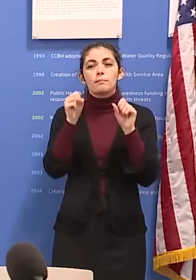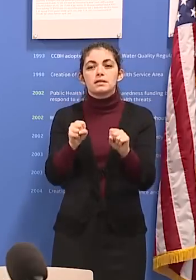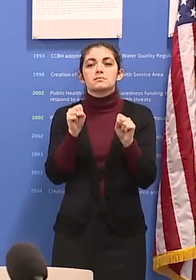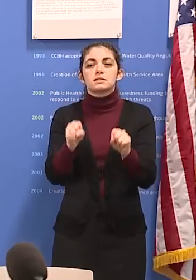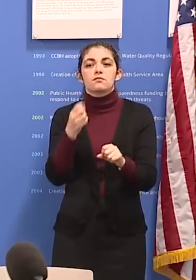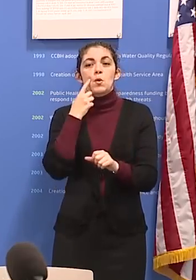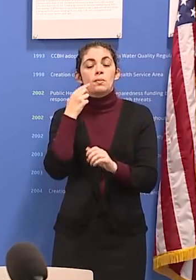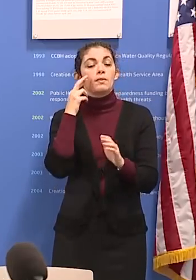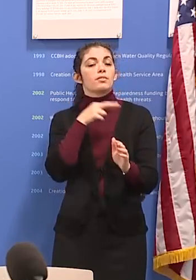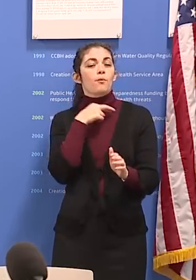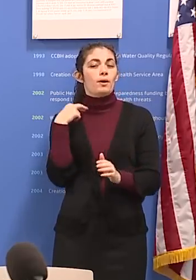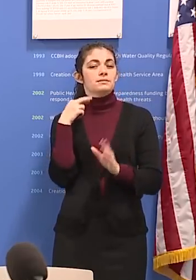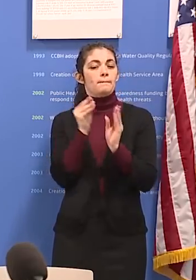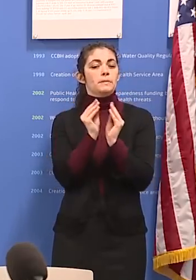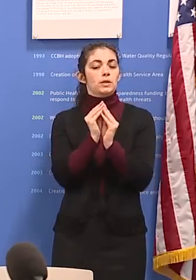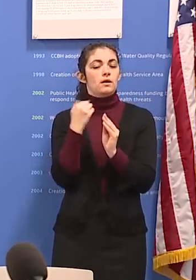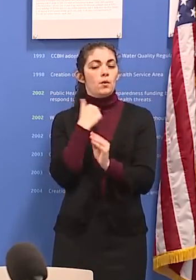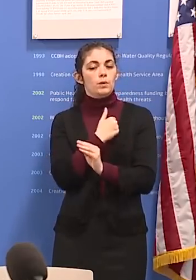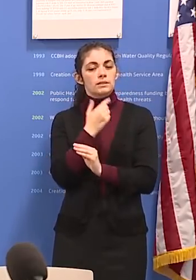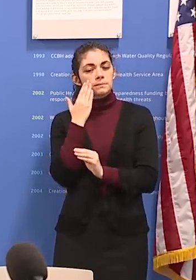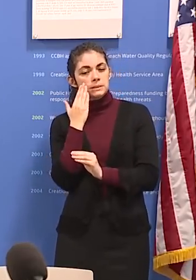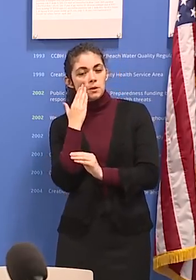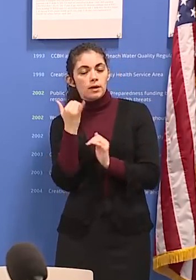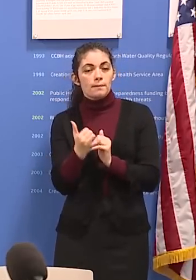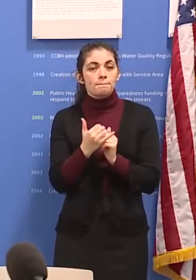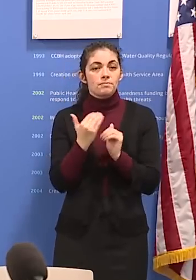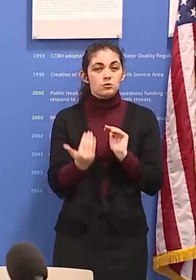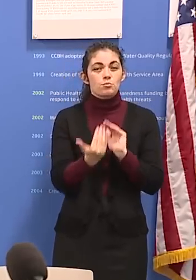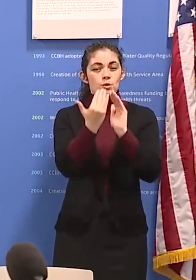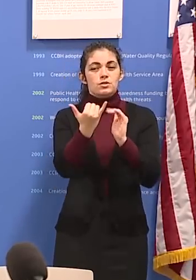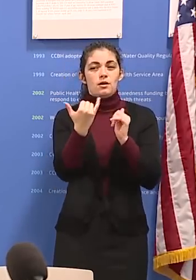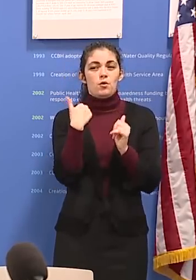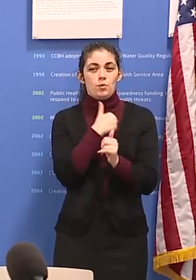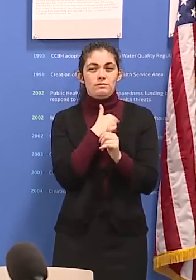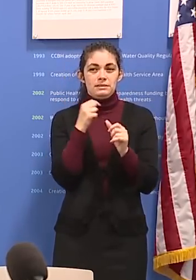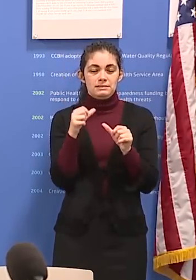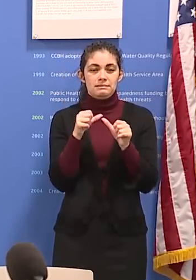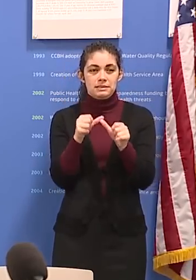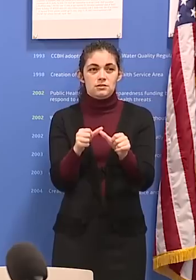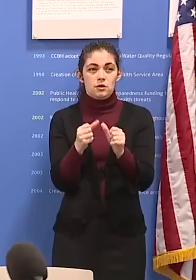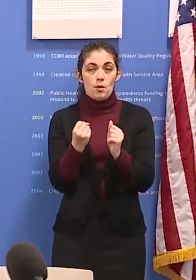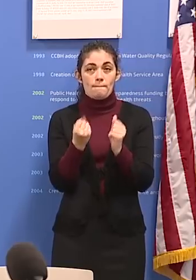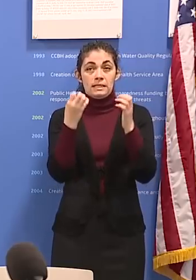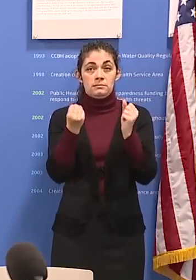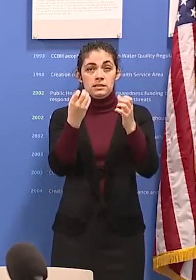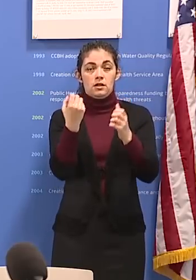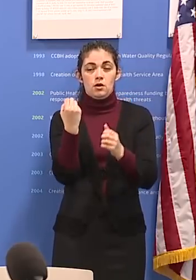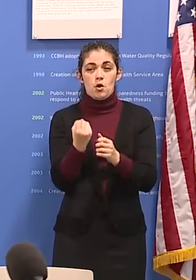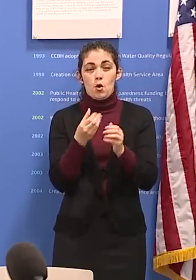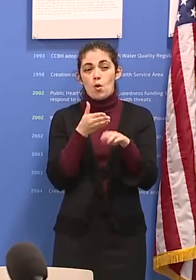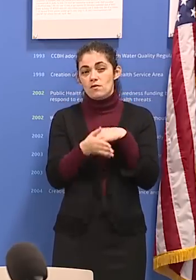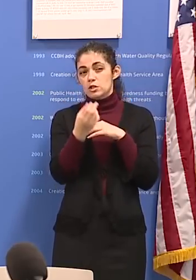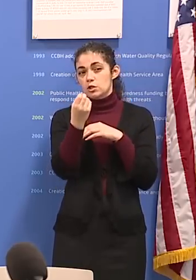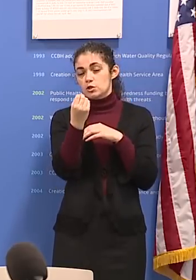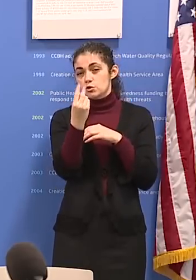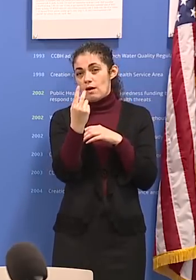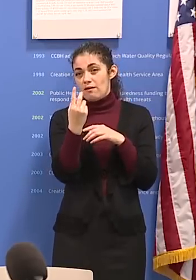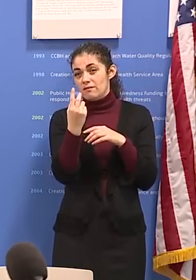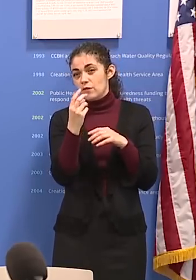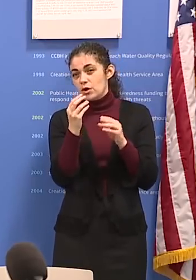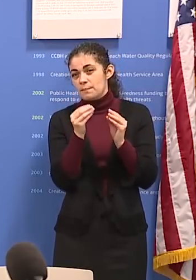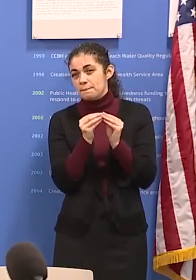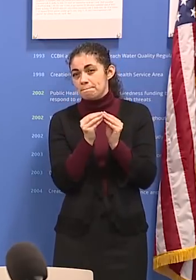cluster risk that extends beyond what we know about. So that's our approach. We've been doing this. I can tell you there are dozens that we've investigated and dozens that